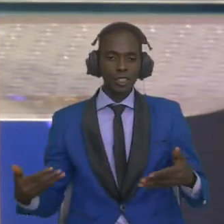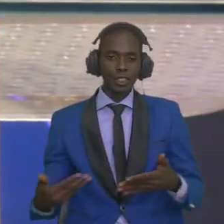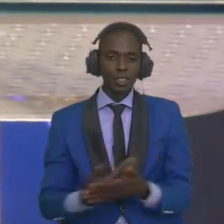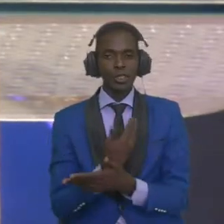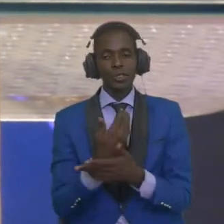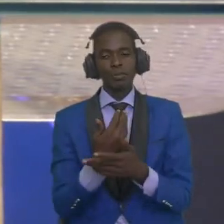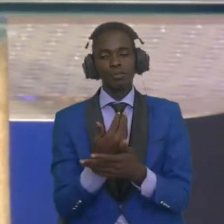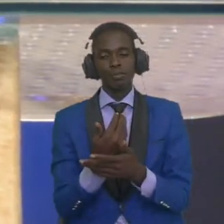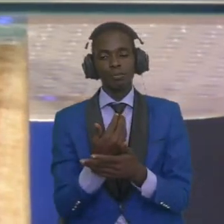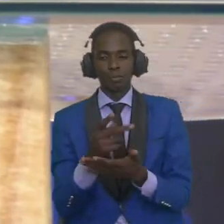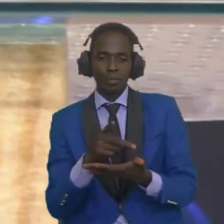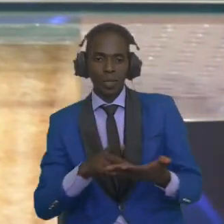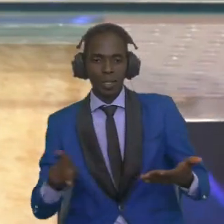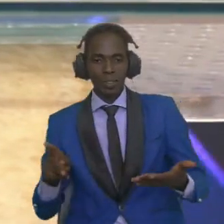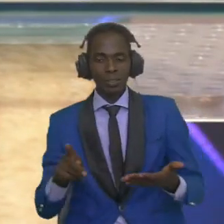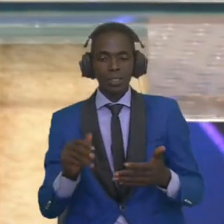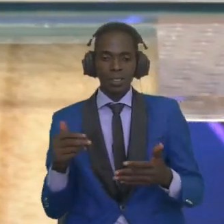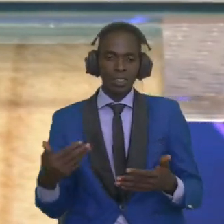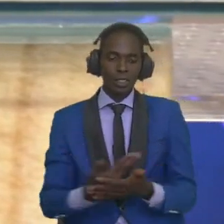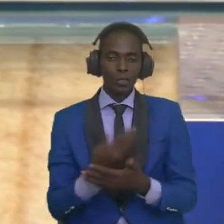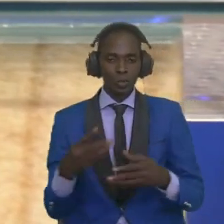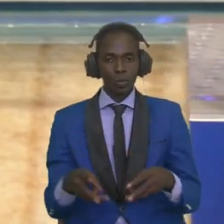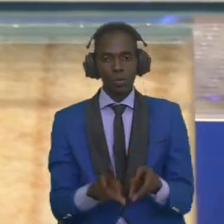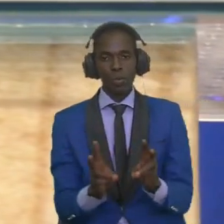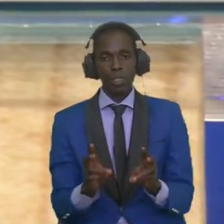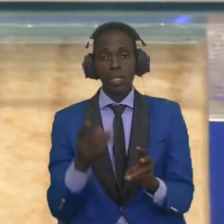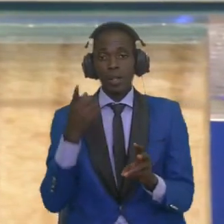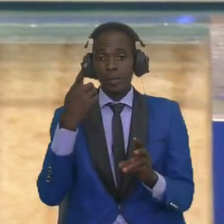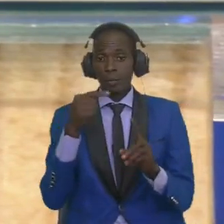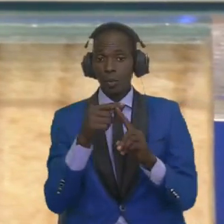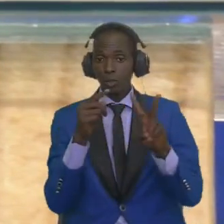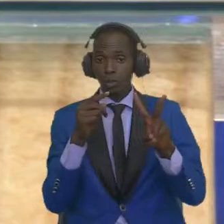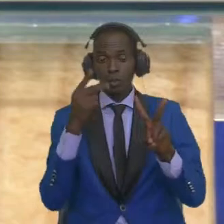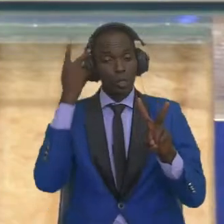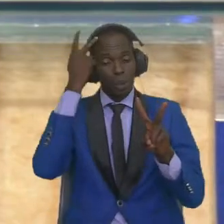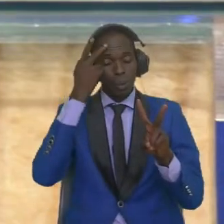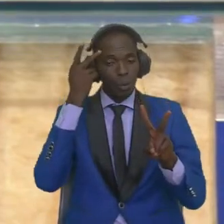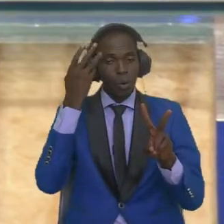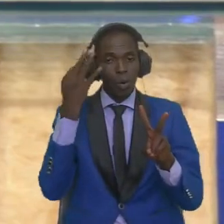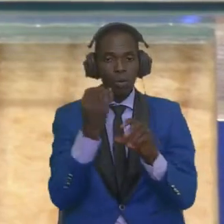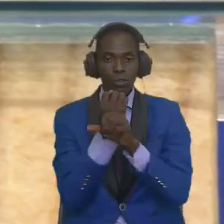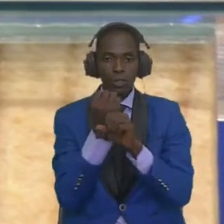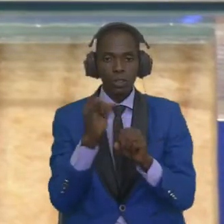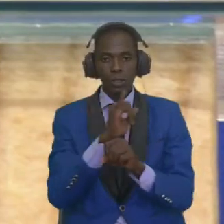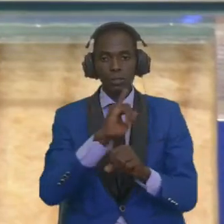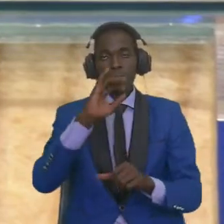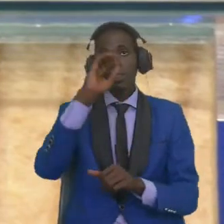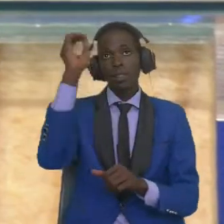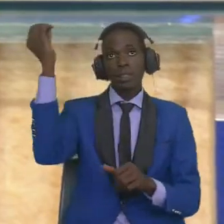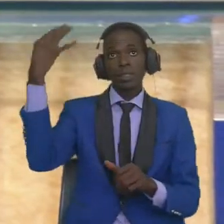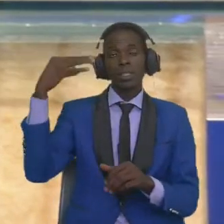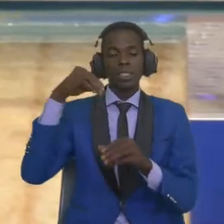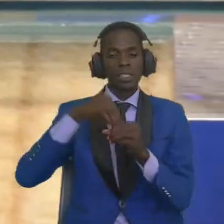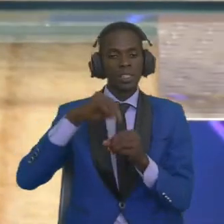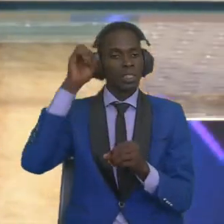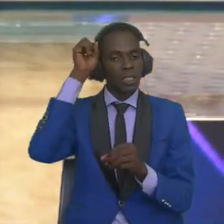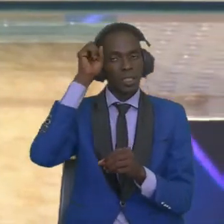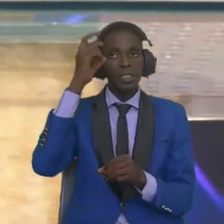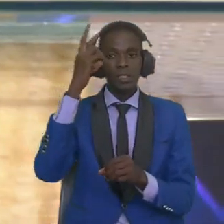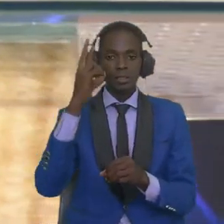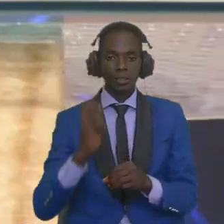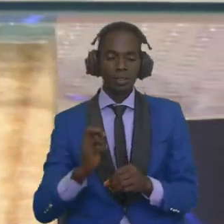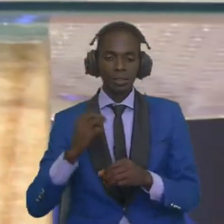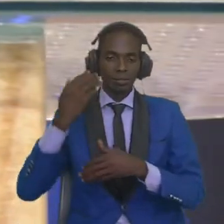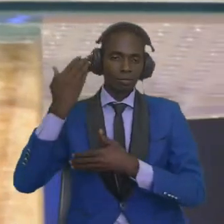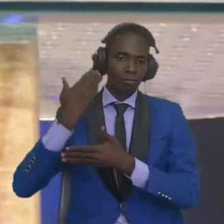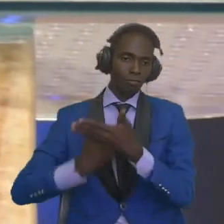a new direction. The purpose of saving grace in its regenerated sins. Number three is the